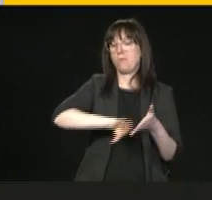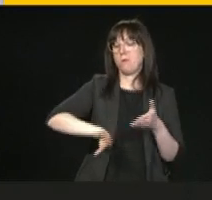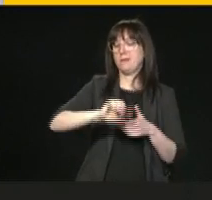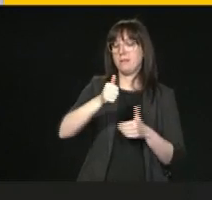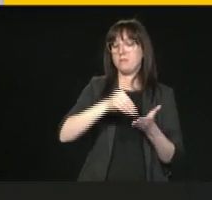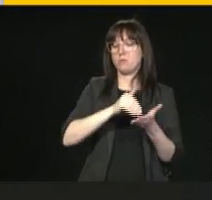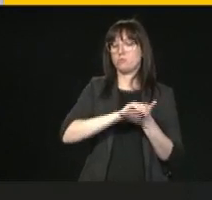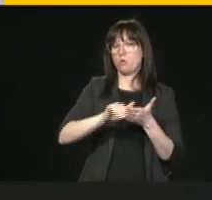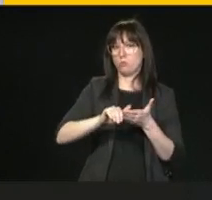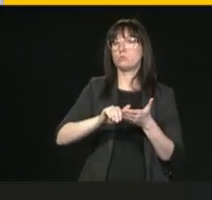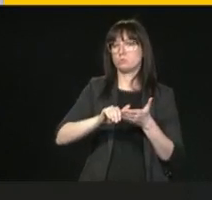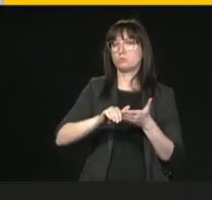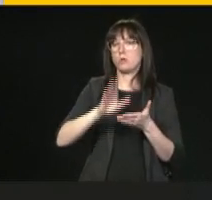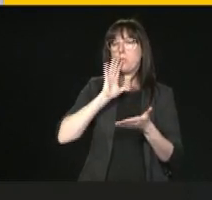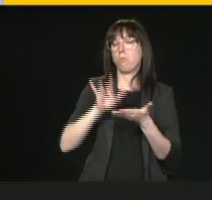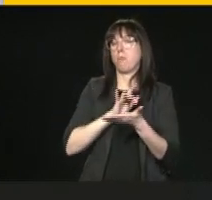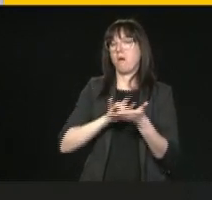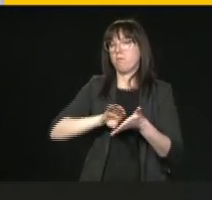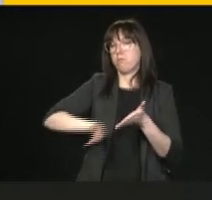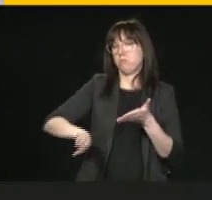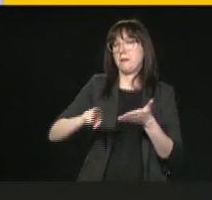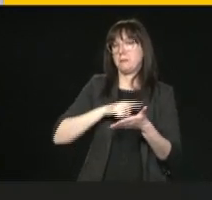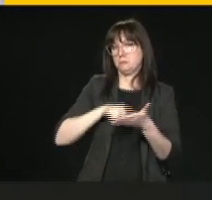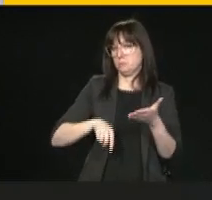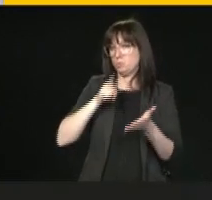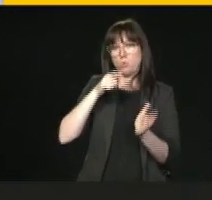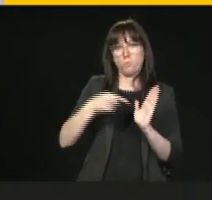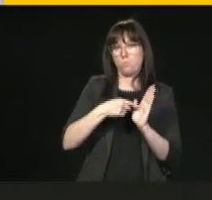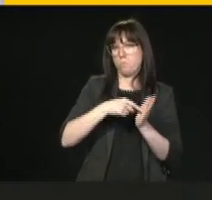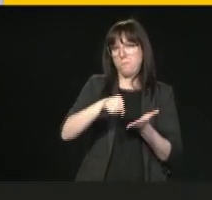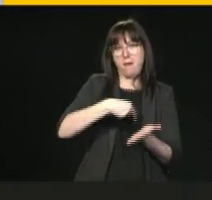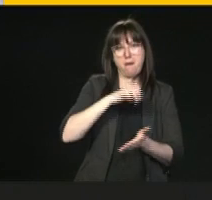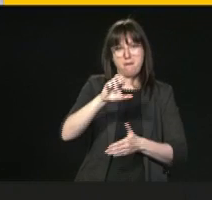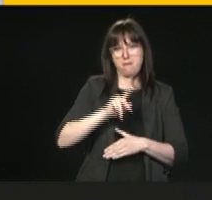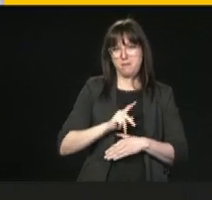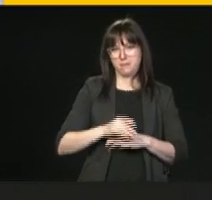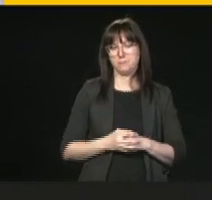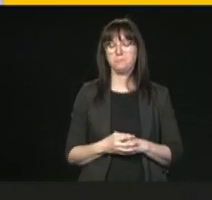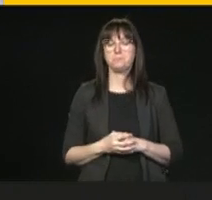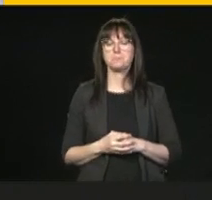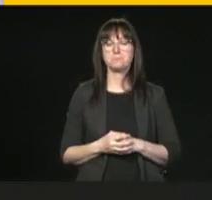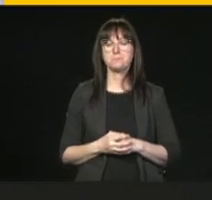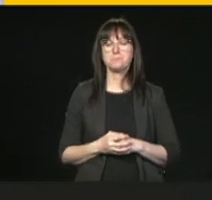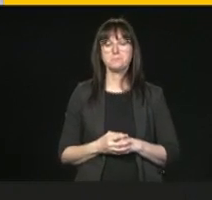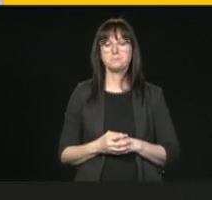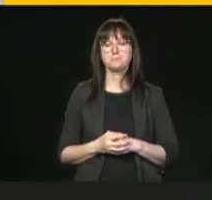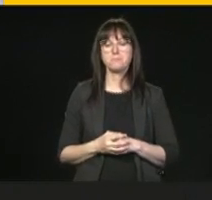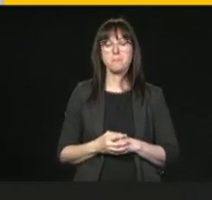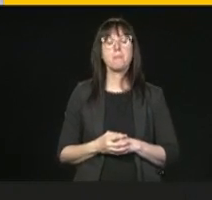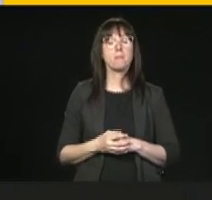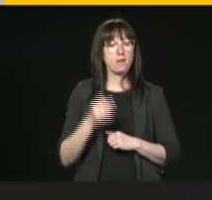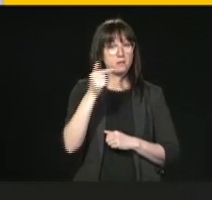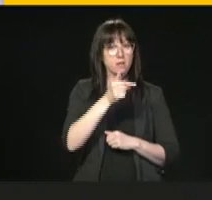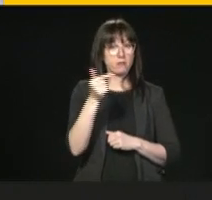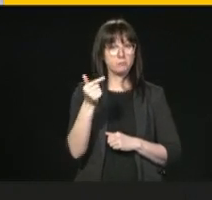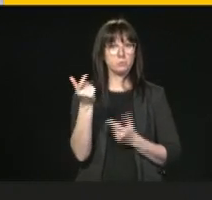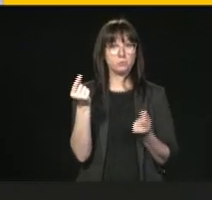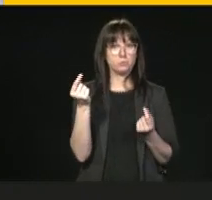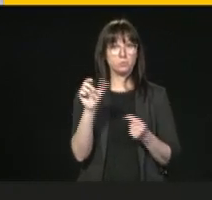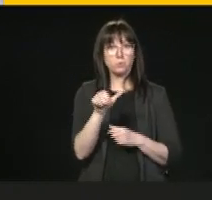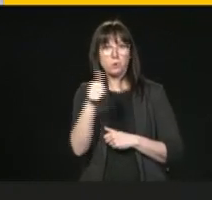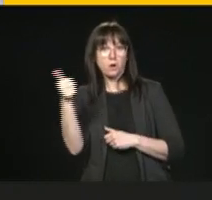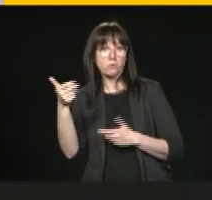amount will be forgivable. Our government will also be providing